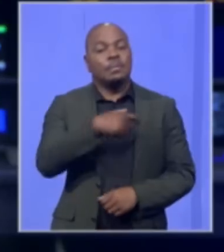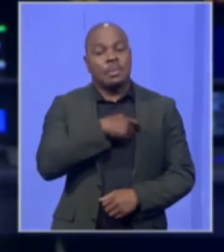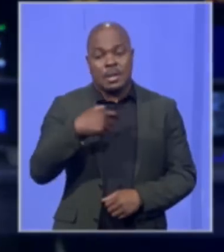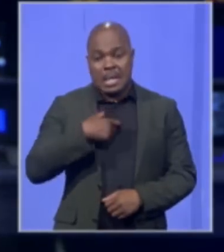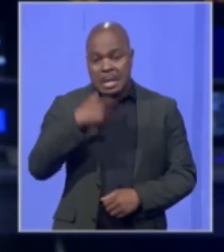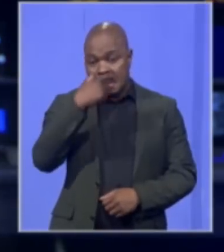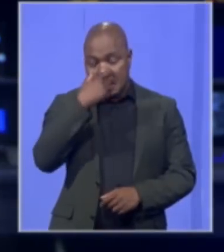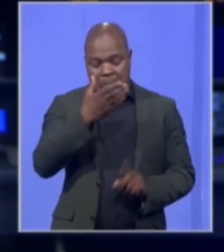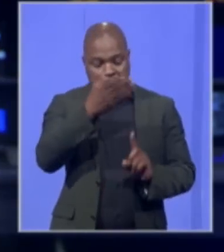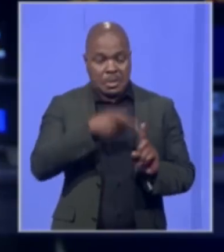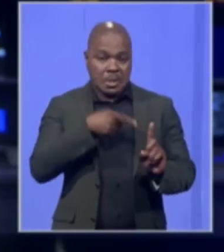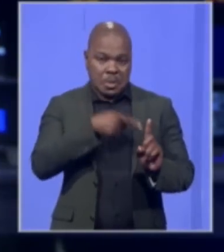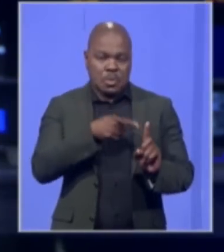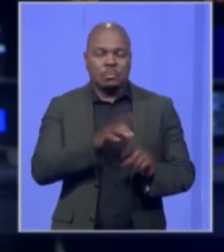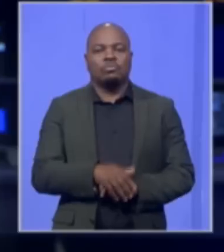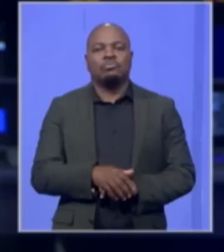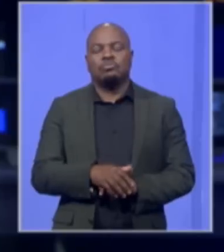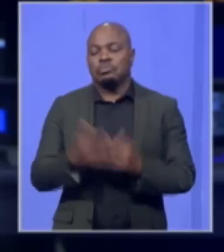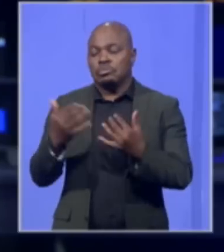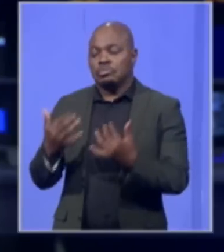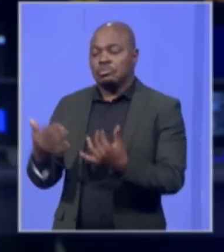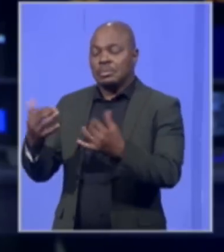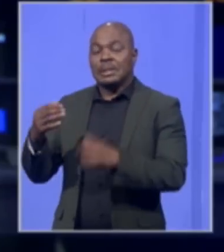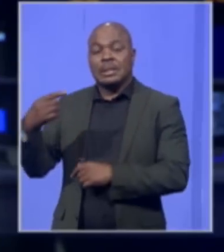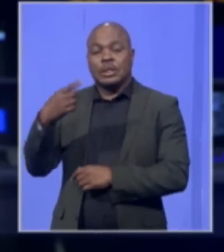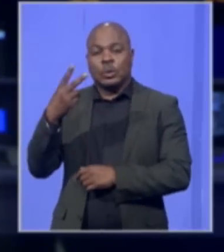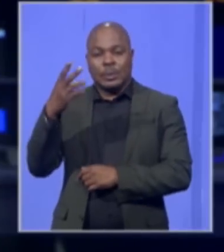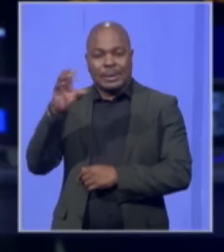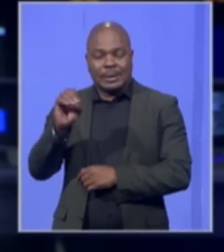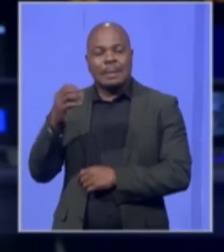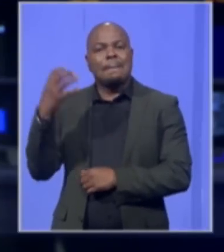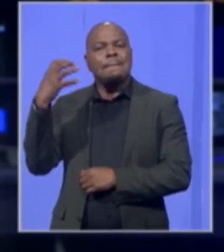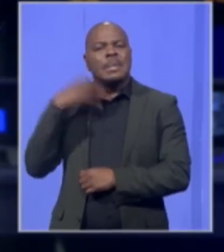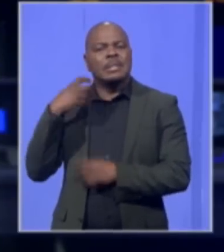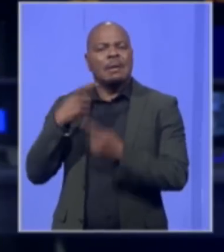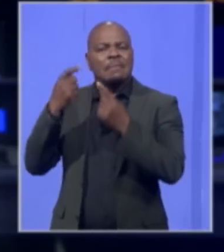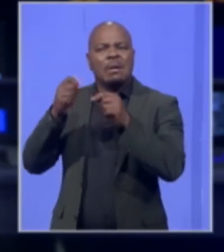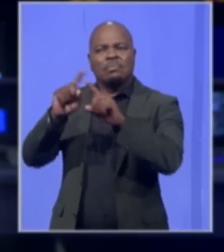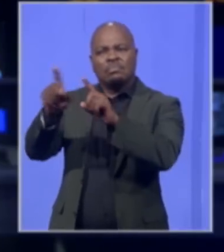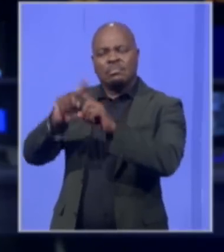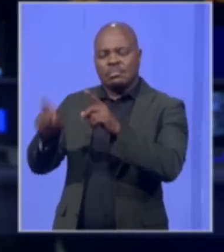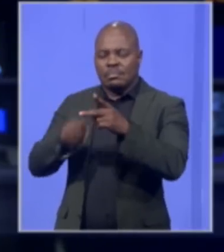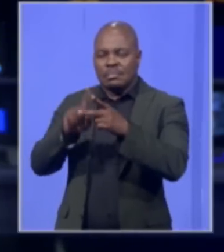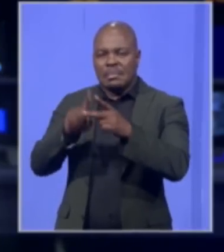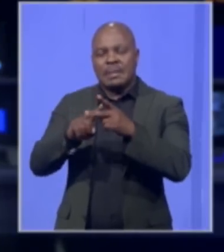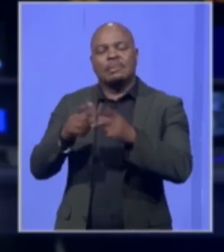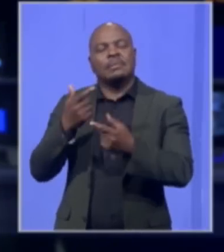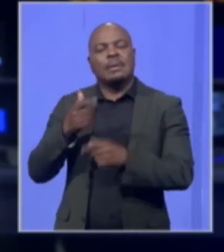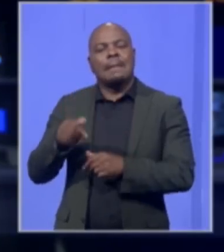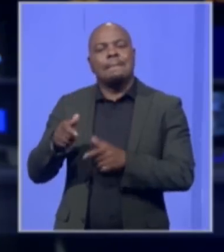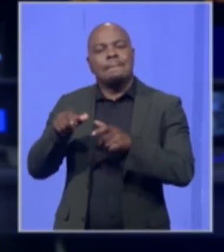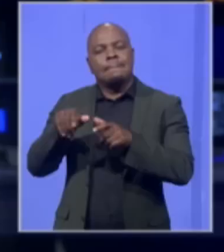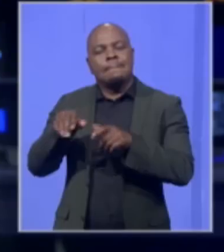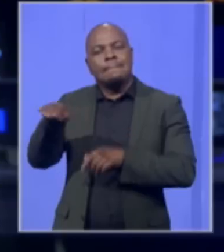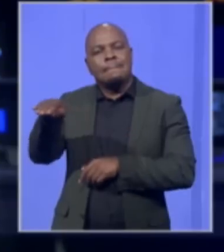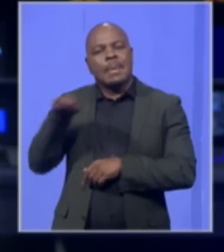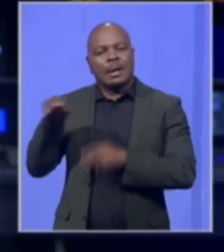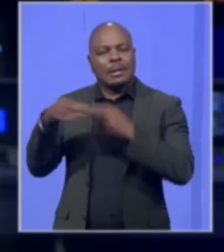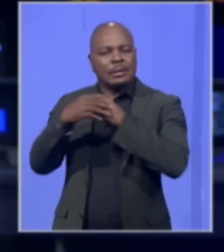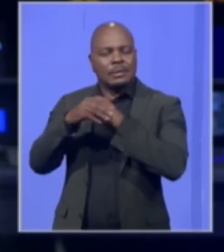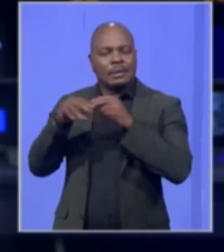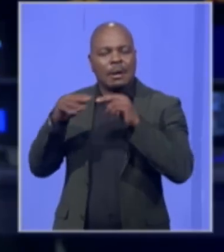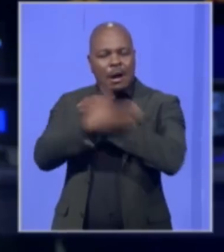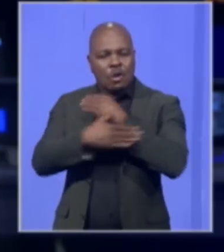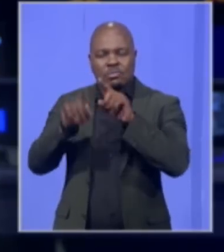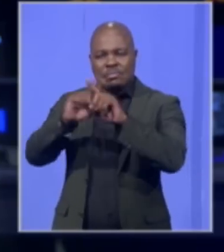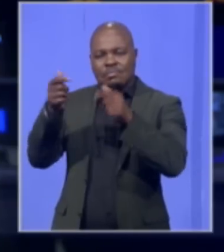Mopresidente Cyril Ramaphosa o tshetlehetse kopano ya G20 ya matona a ditjhelete le babusisi ba dibanka tse kgolo puo Cape Town